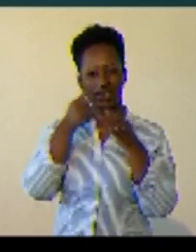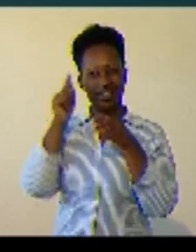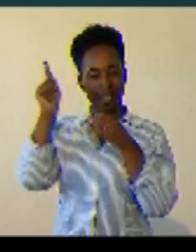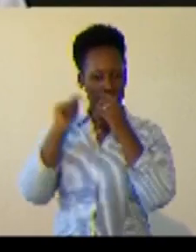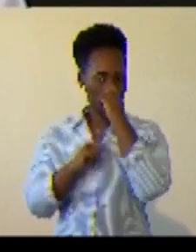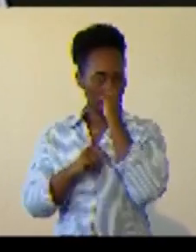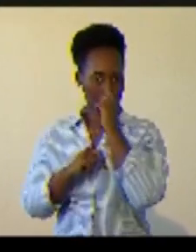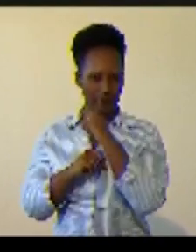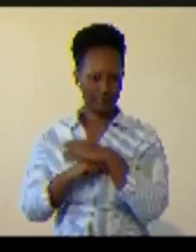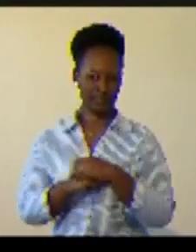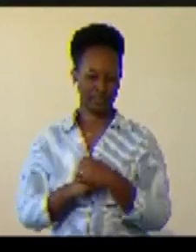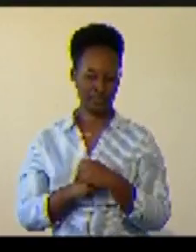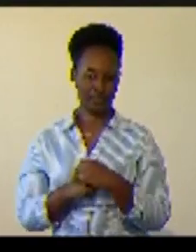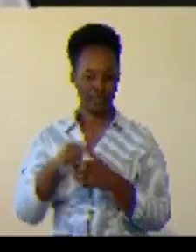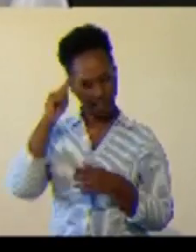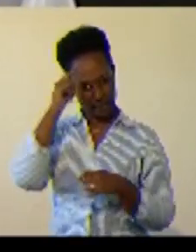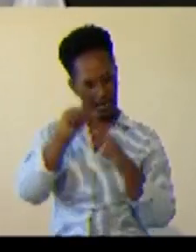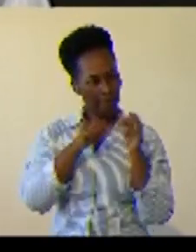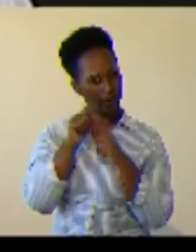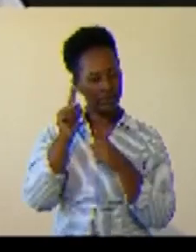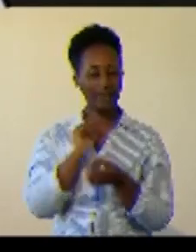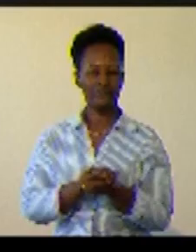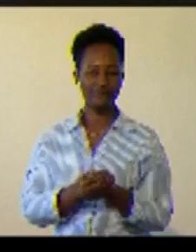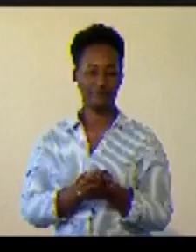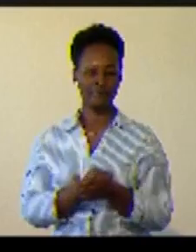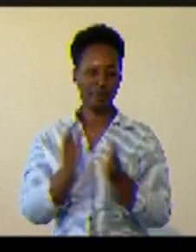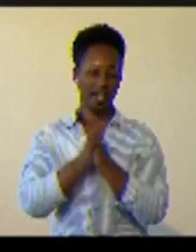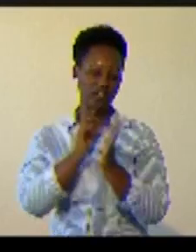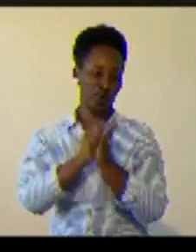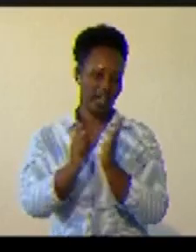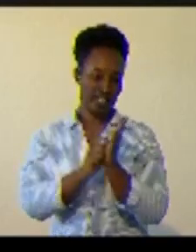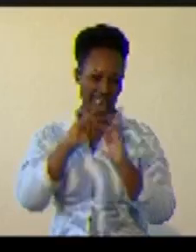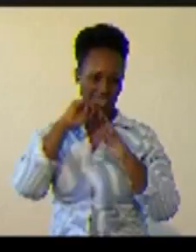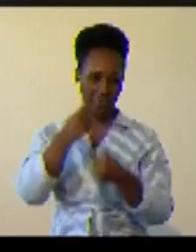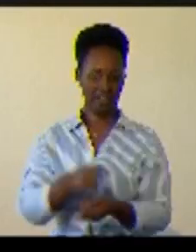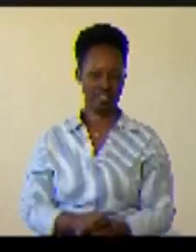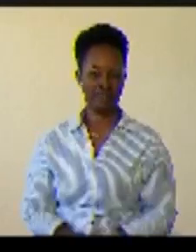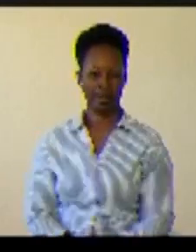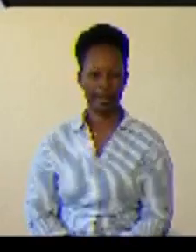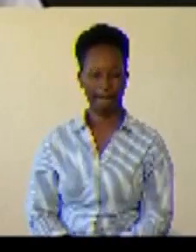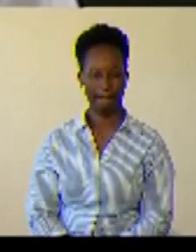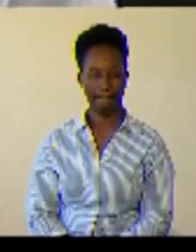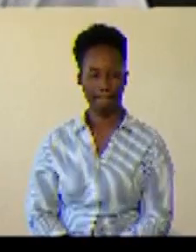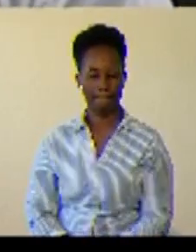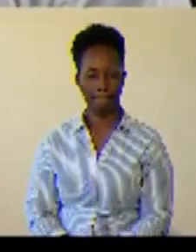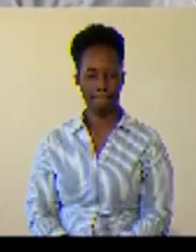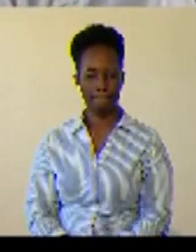difference? Think about it, and you write down the answer.